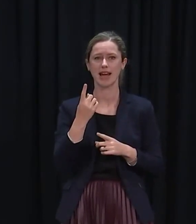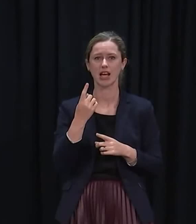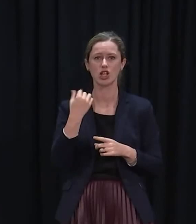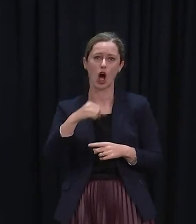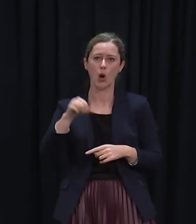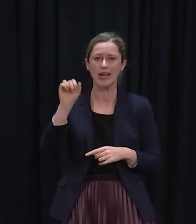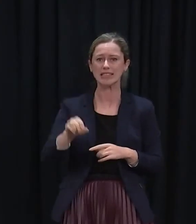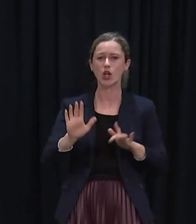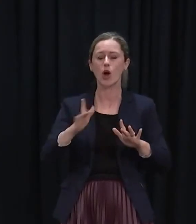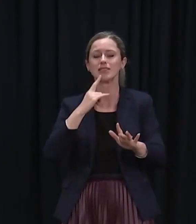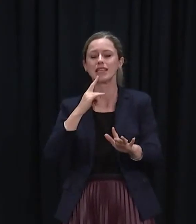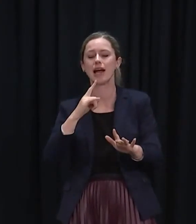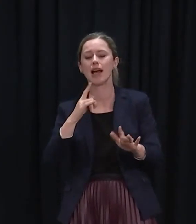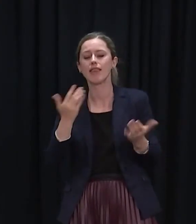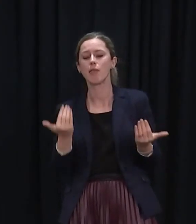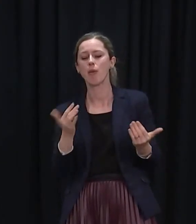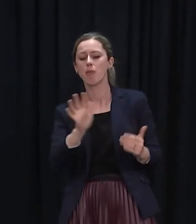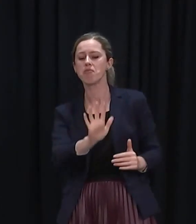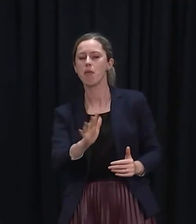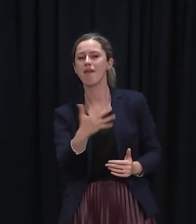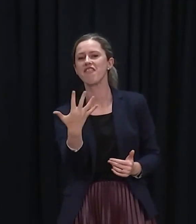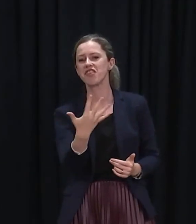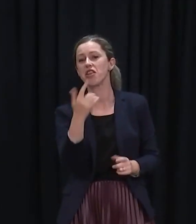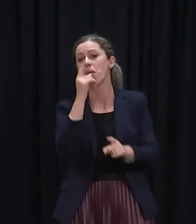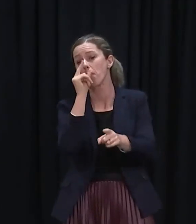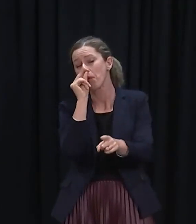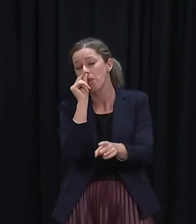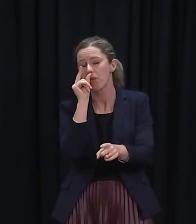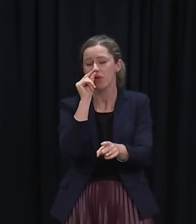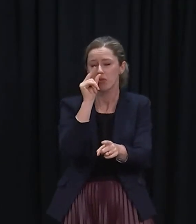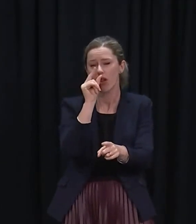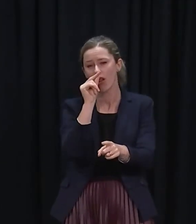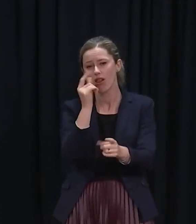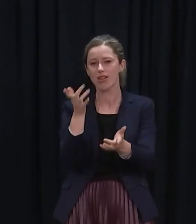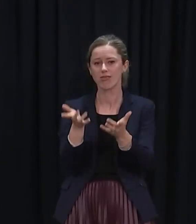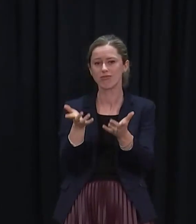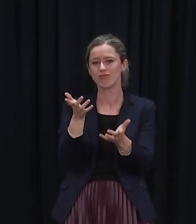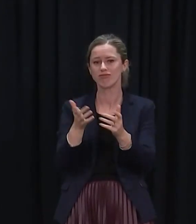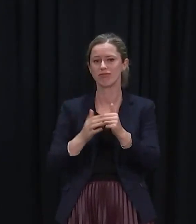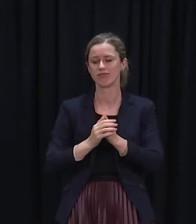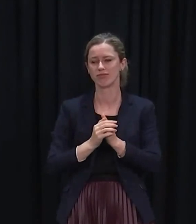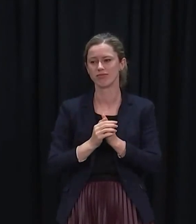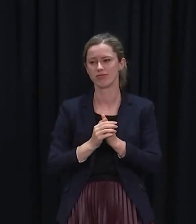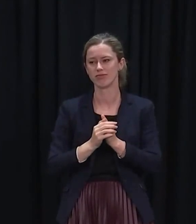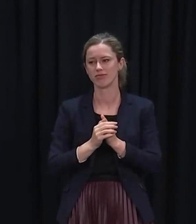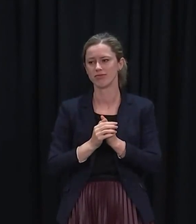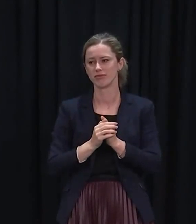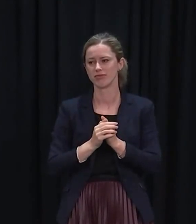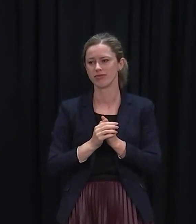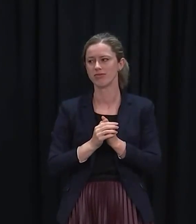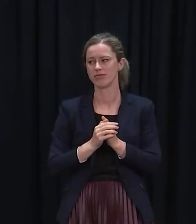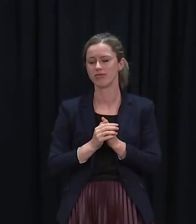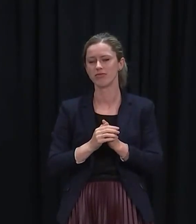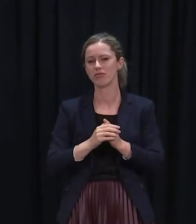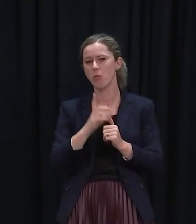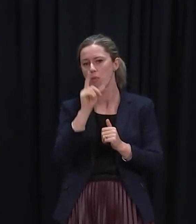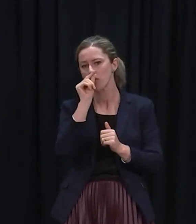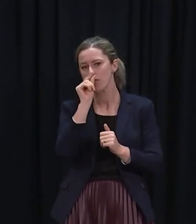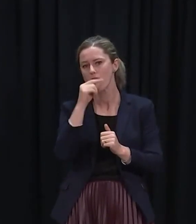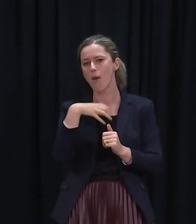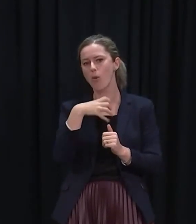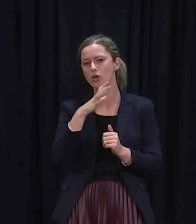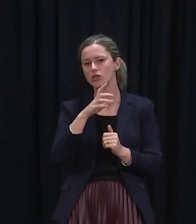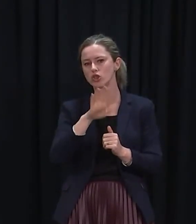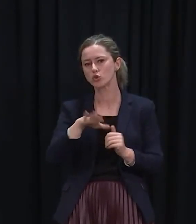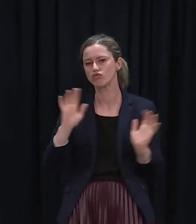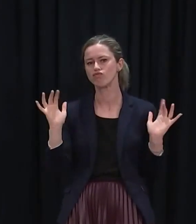just saying at this point, around about the 15th is where we think that might be a realistic, time frame for having more kids